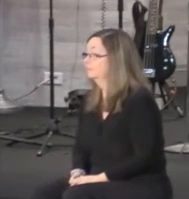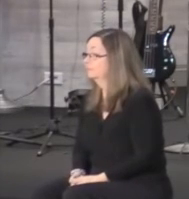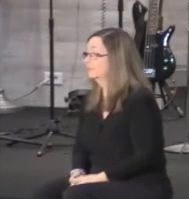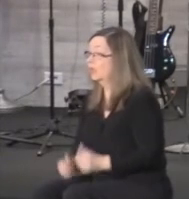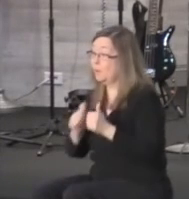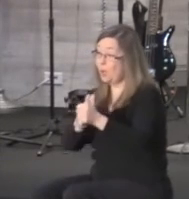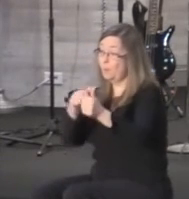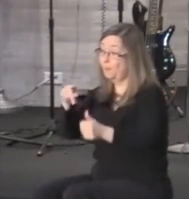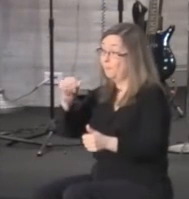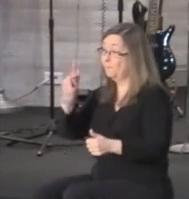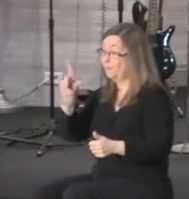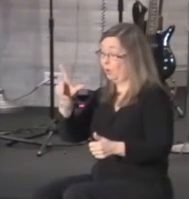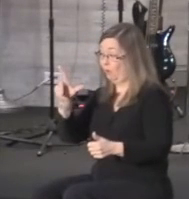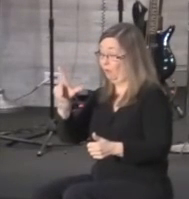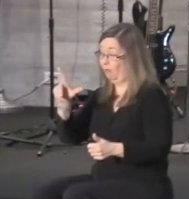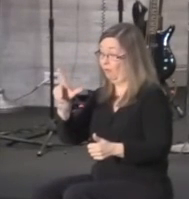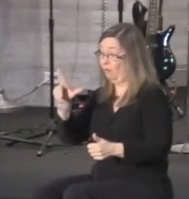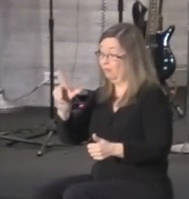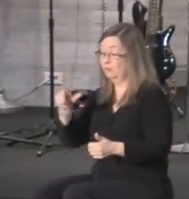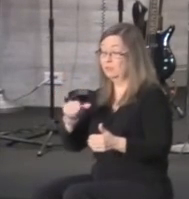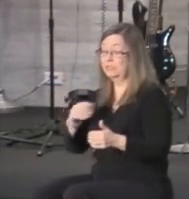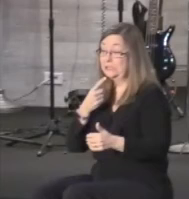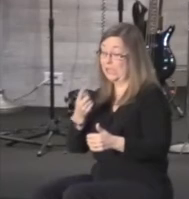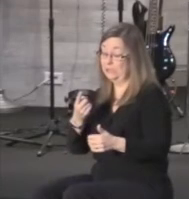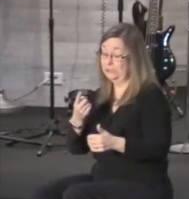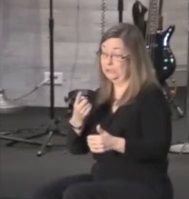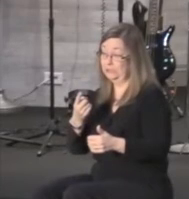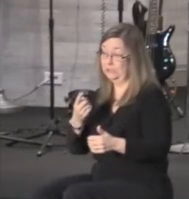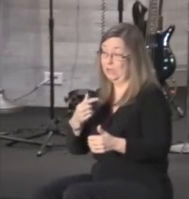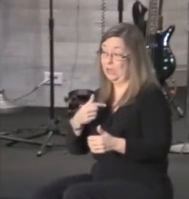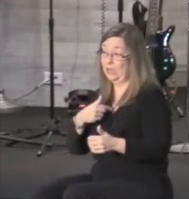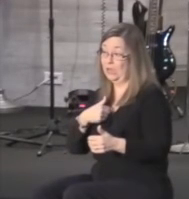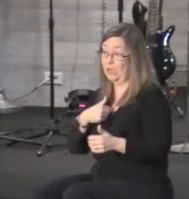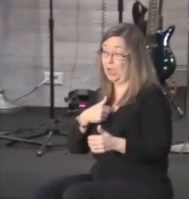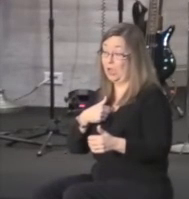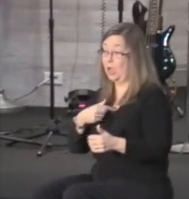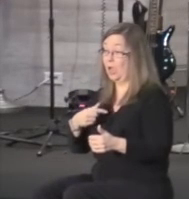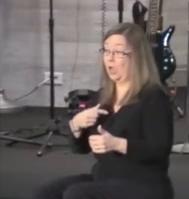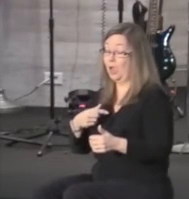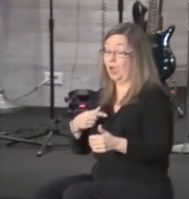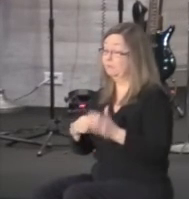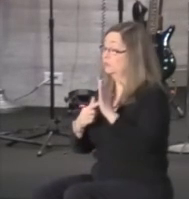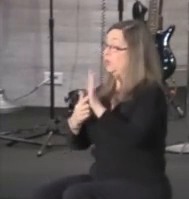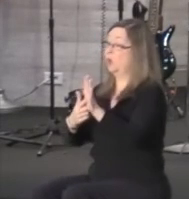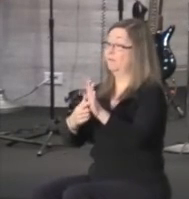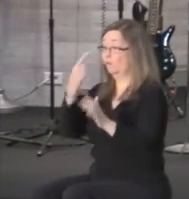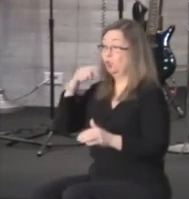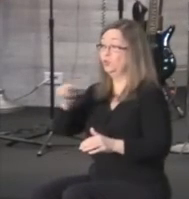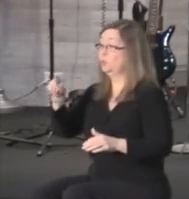The Apostle Paul basically said, I'm strutting my stuff so you can see it.